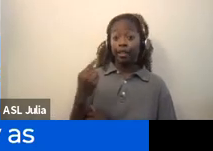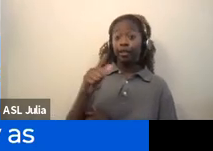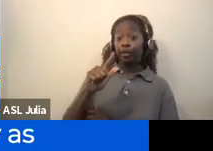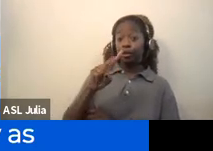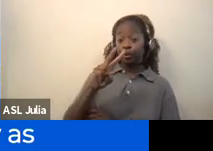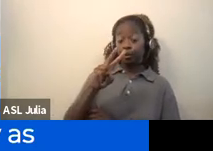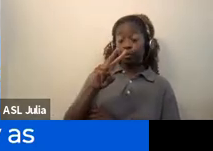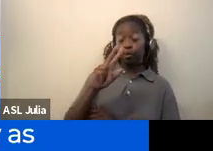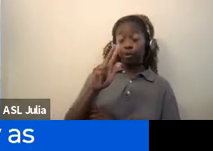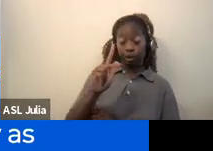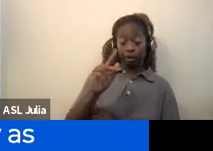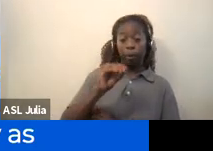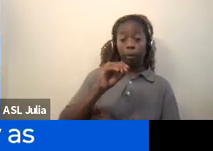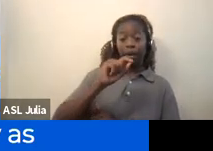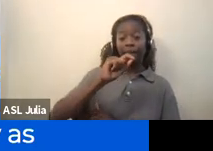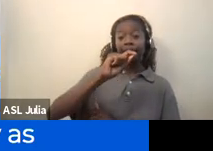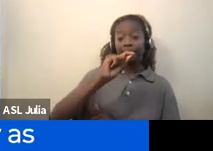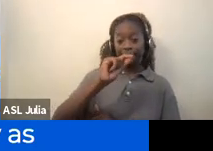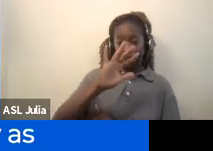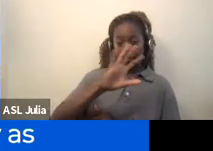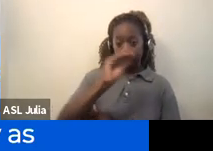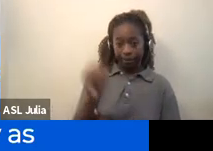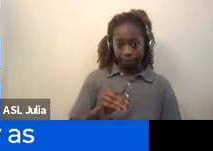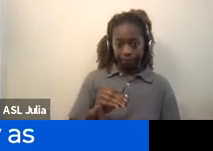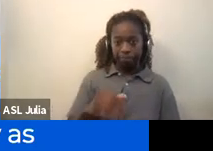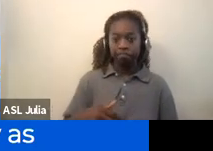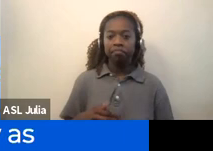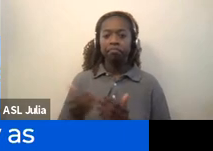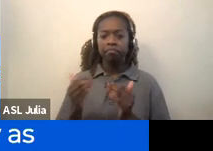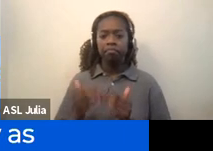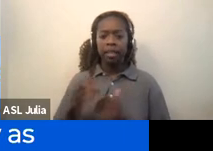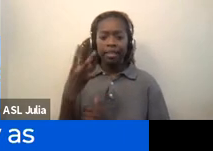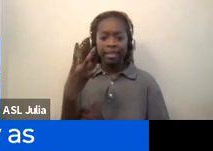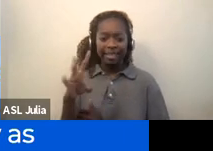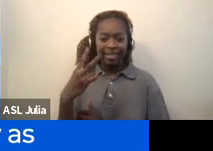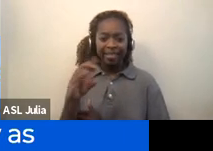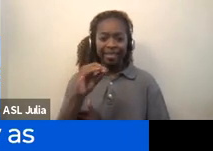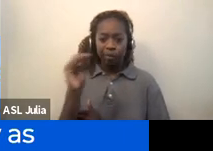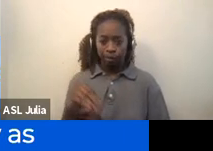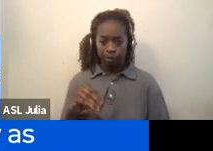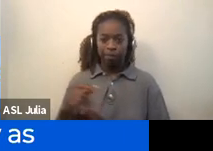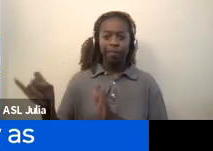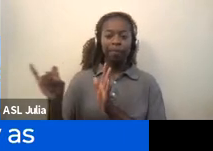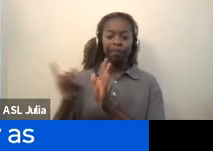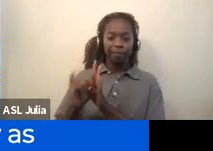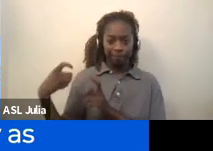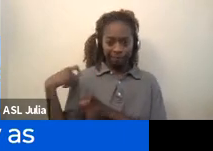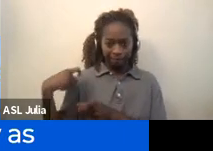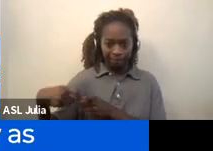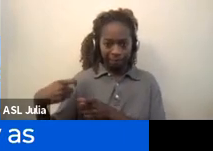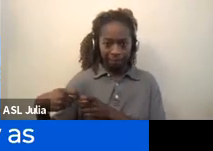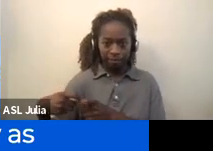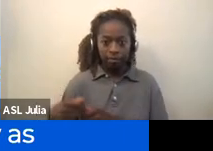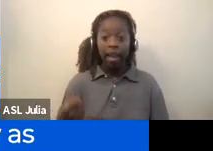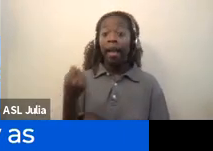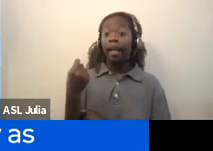17 identify as latinx versus 15 last year 11 identify as asian